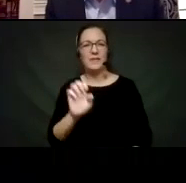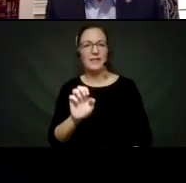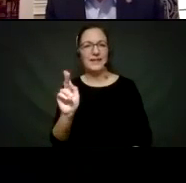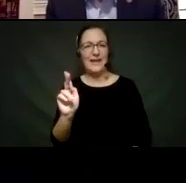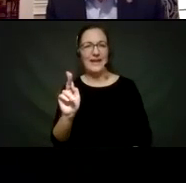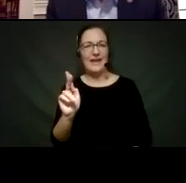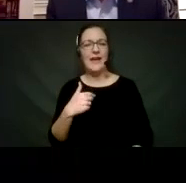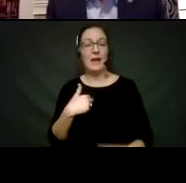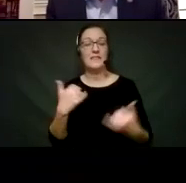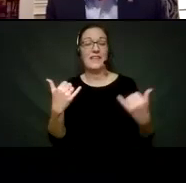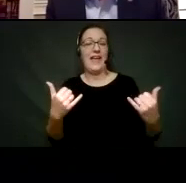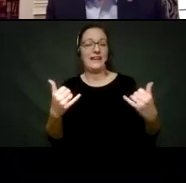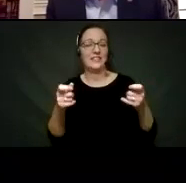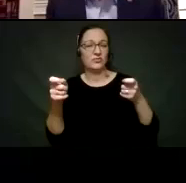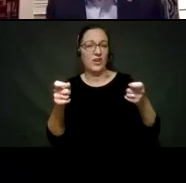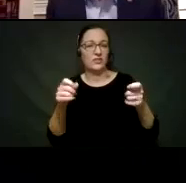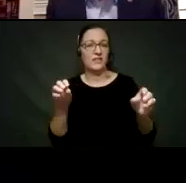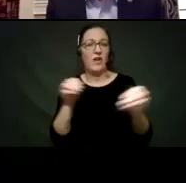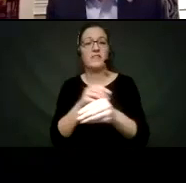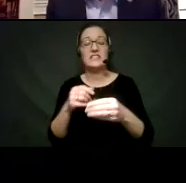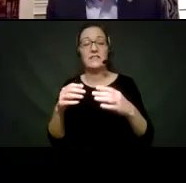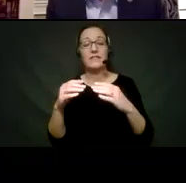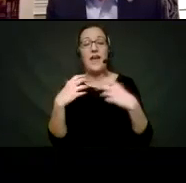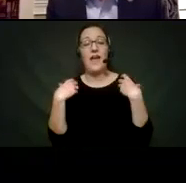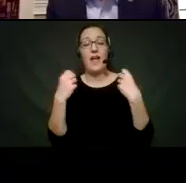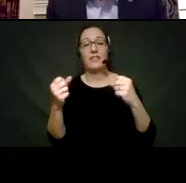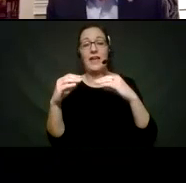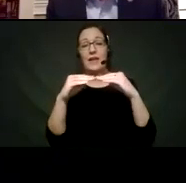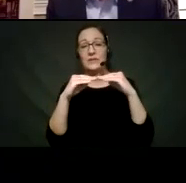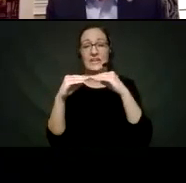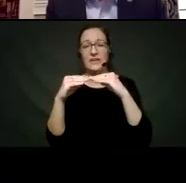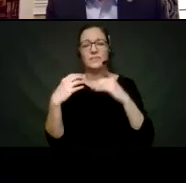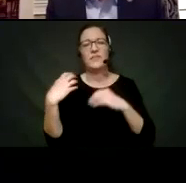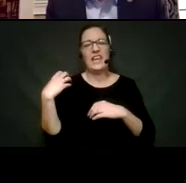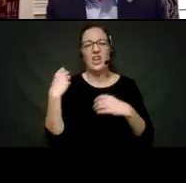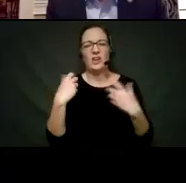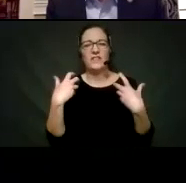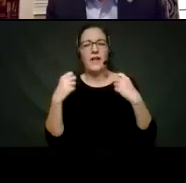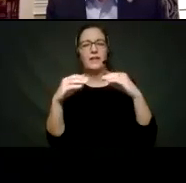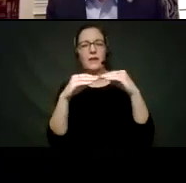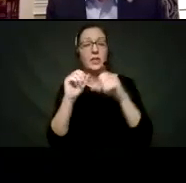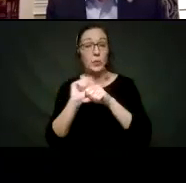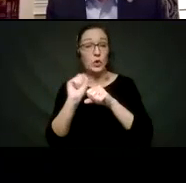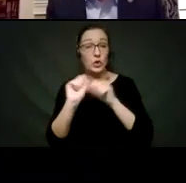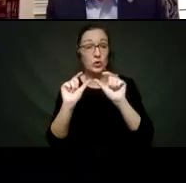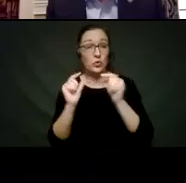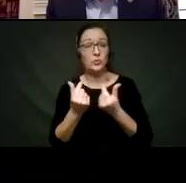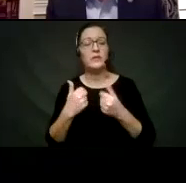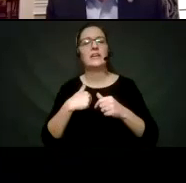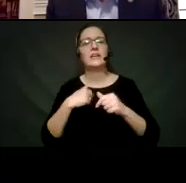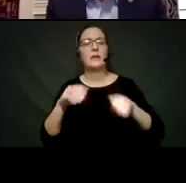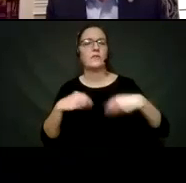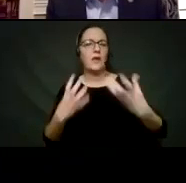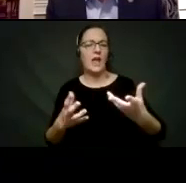Acting Director of the Office of Health Equity, Chair of our Health Equity Working Group, and providing administrative